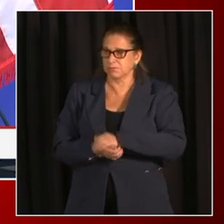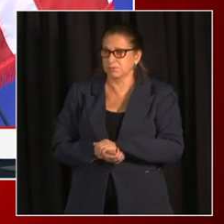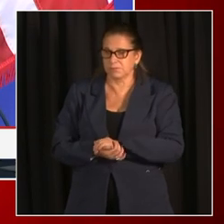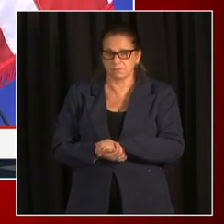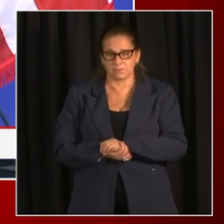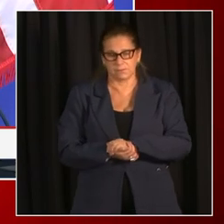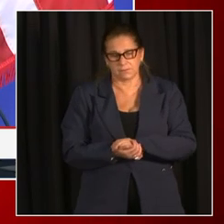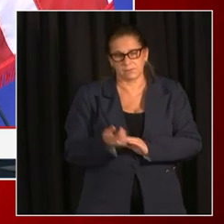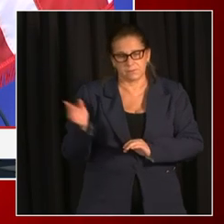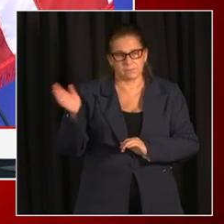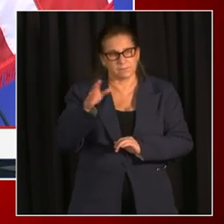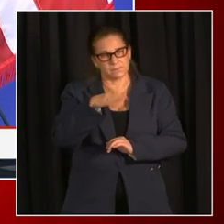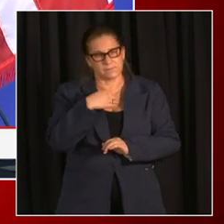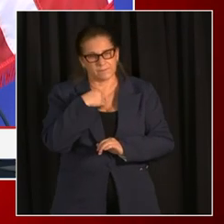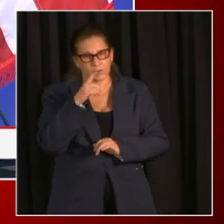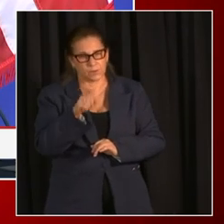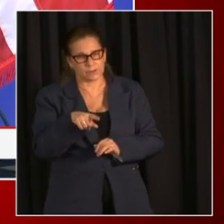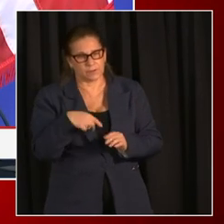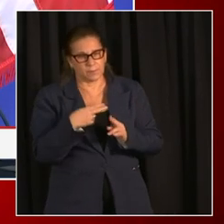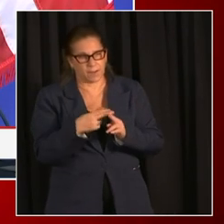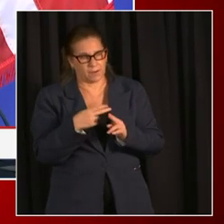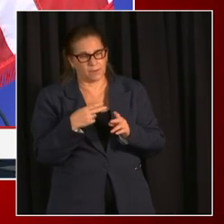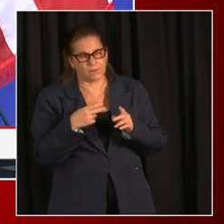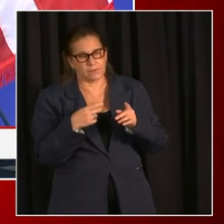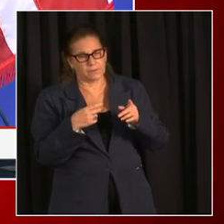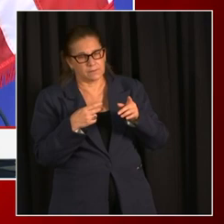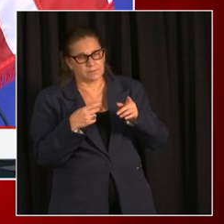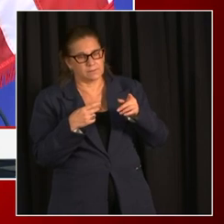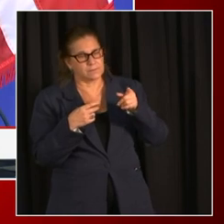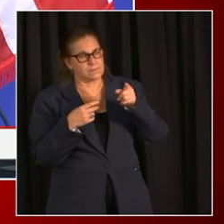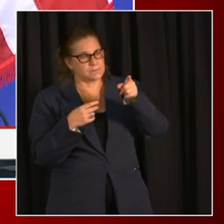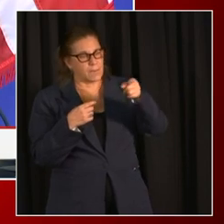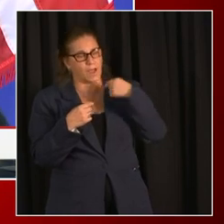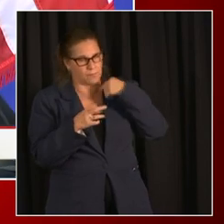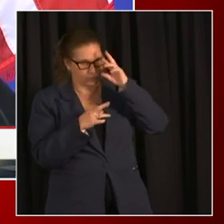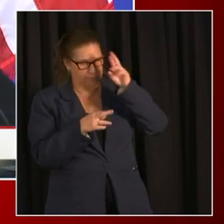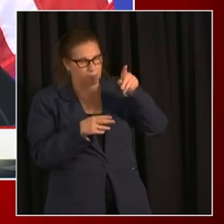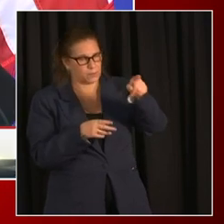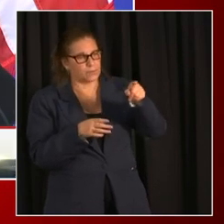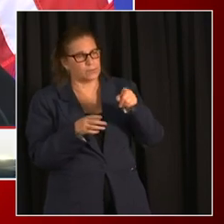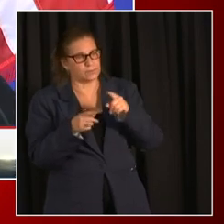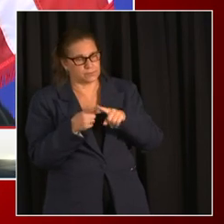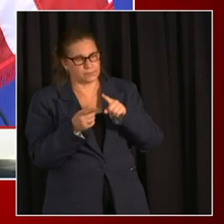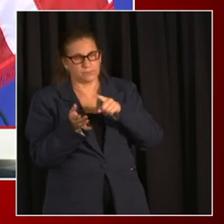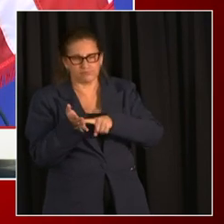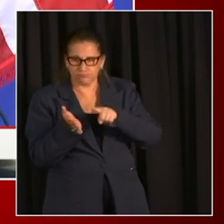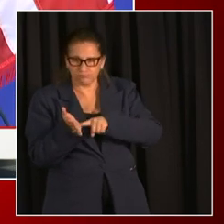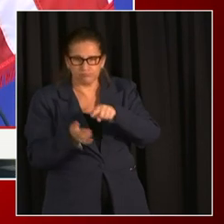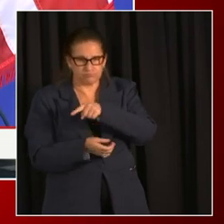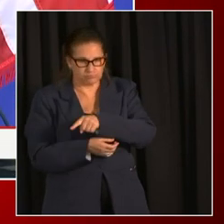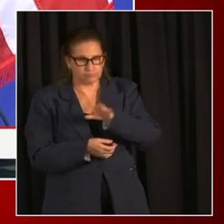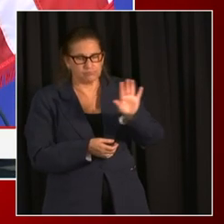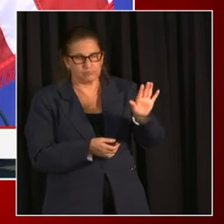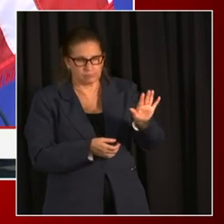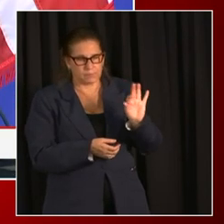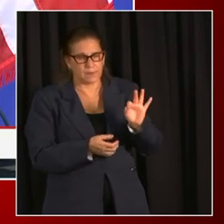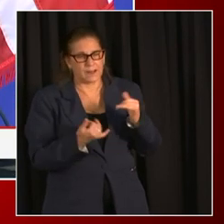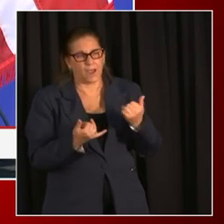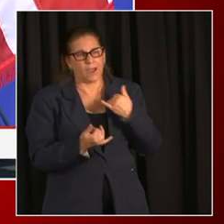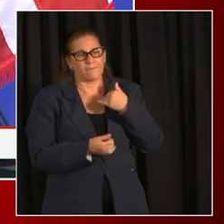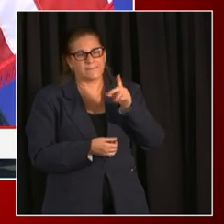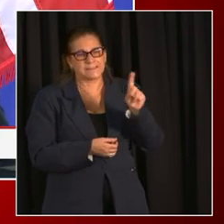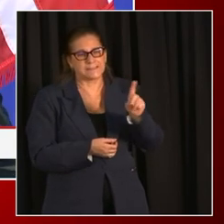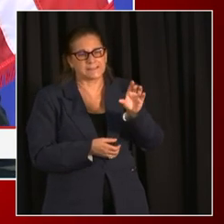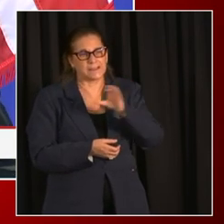I could follow up on that, I respect the fact that you've asked for an investigation, so you're not going to comment on that. But the council has a second vote